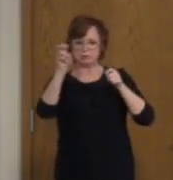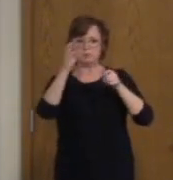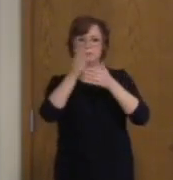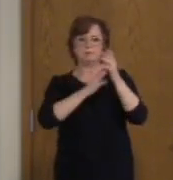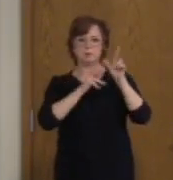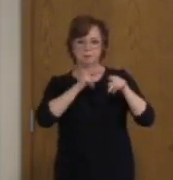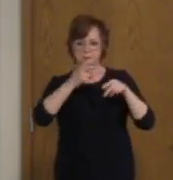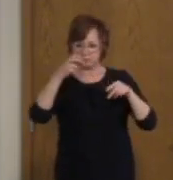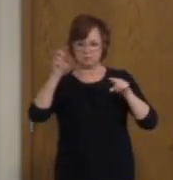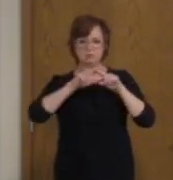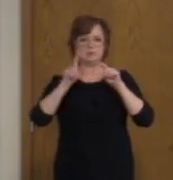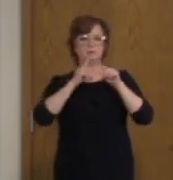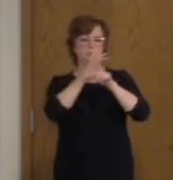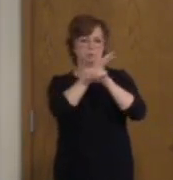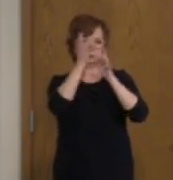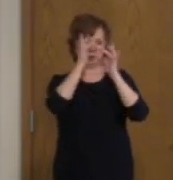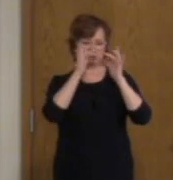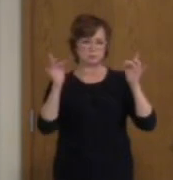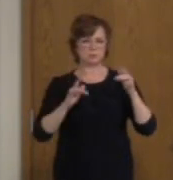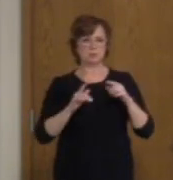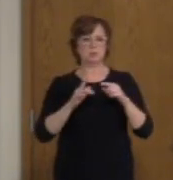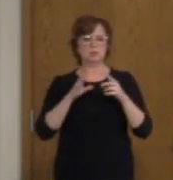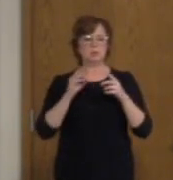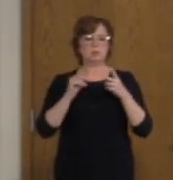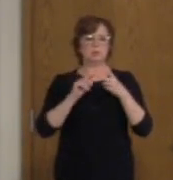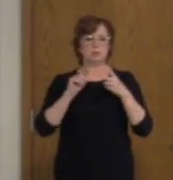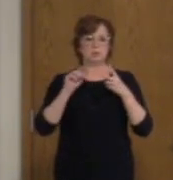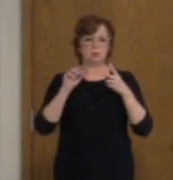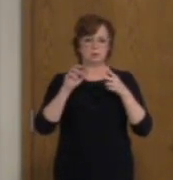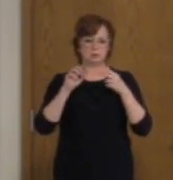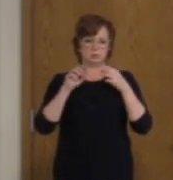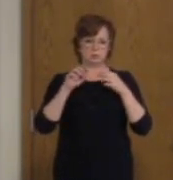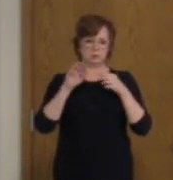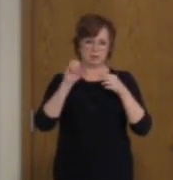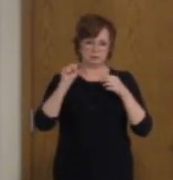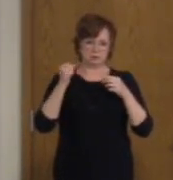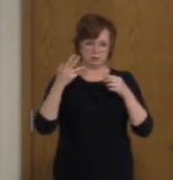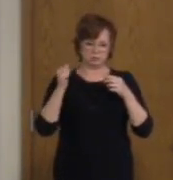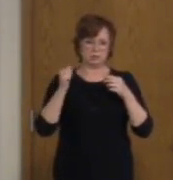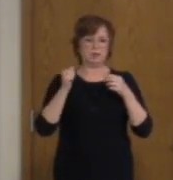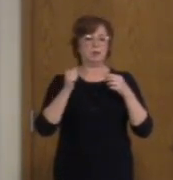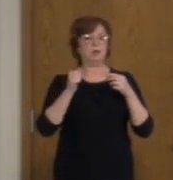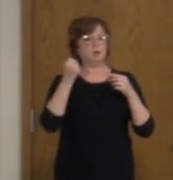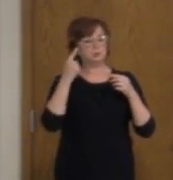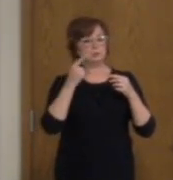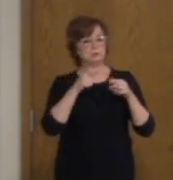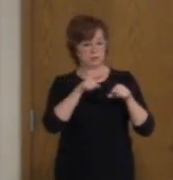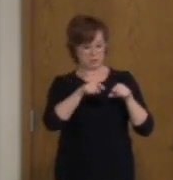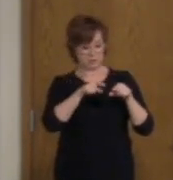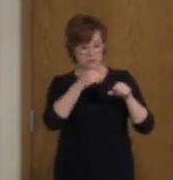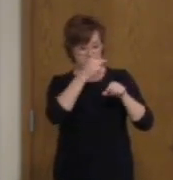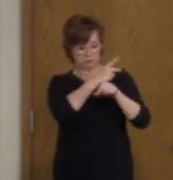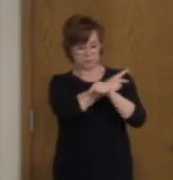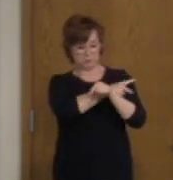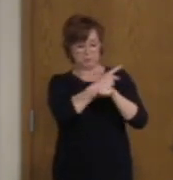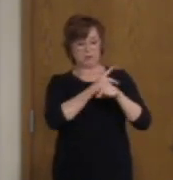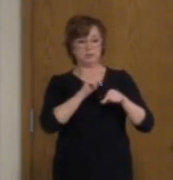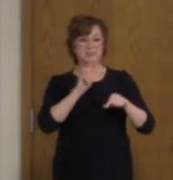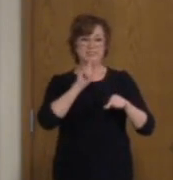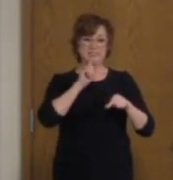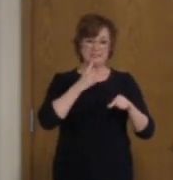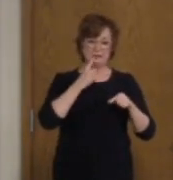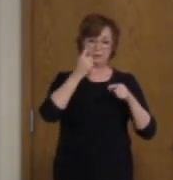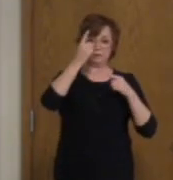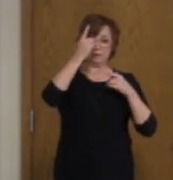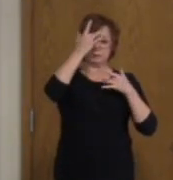use capacity, not just for inpatient care, as we've transferred some lower acuity patients out of Regina to other facilities where they